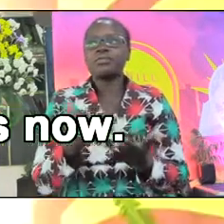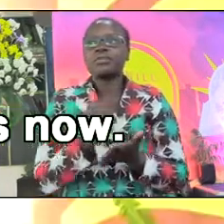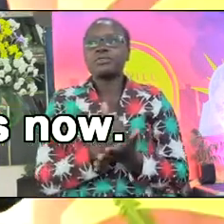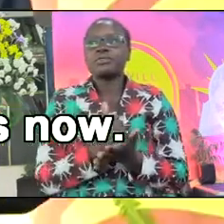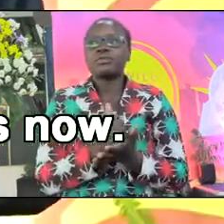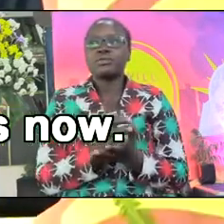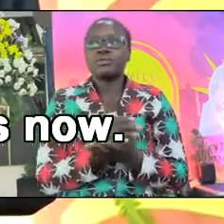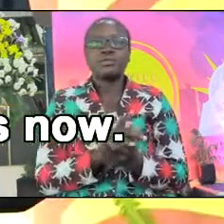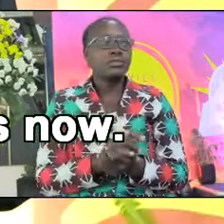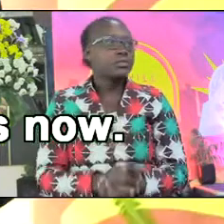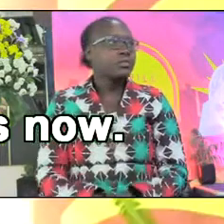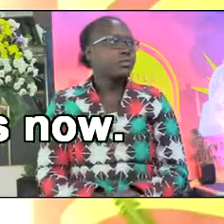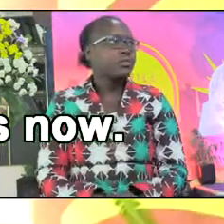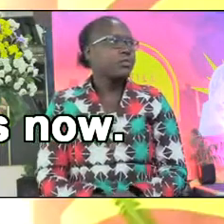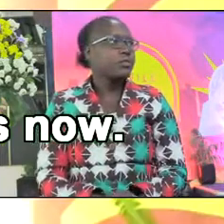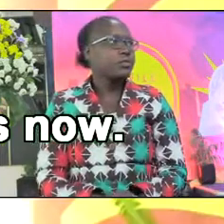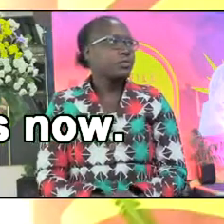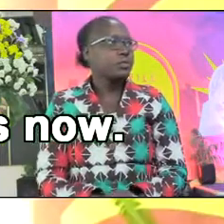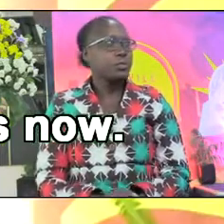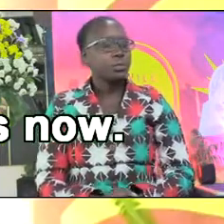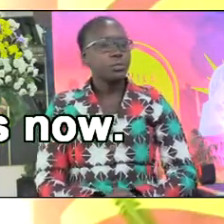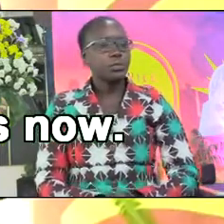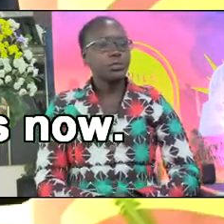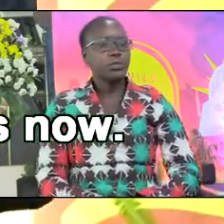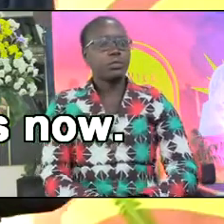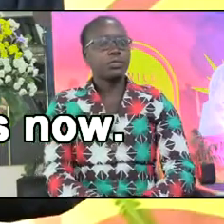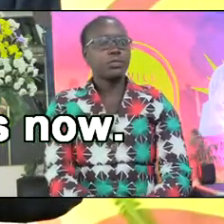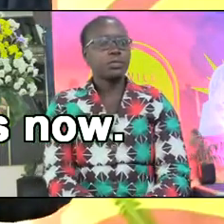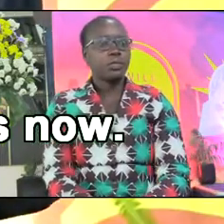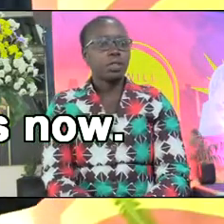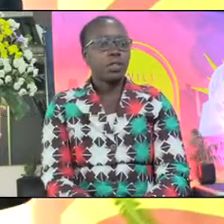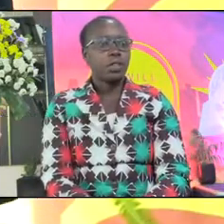Amen. Thank you, praise team. Thank you.